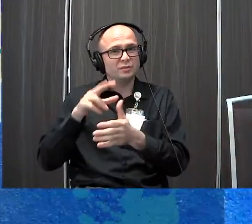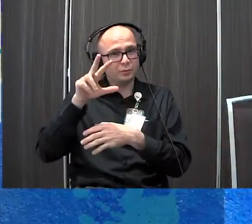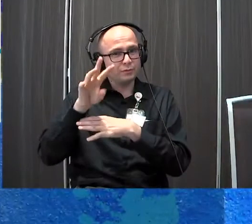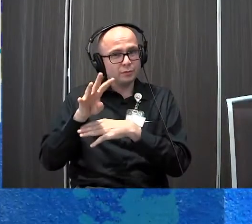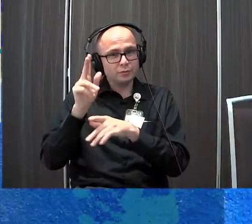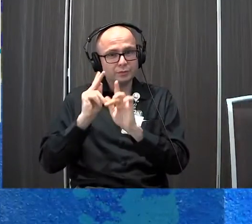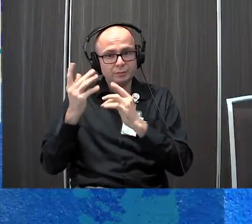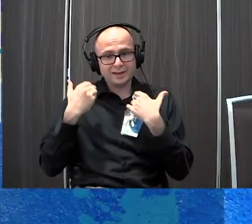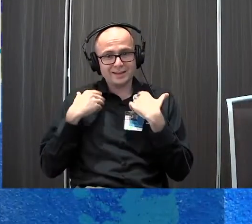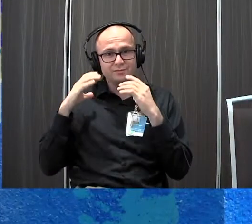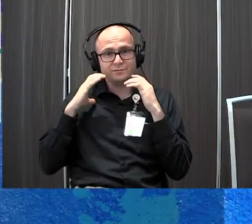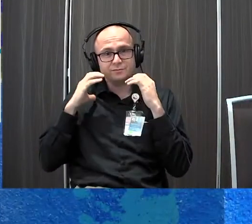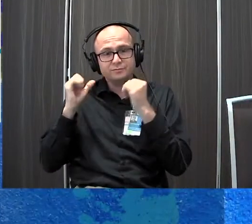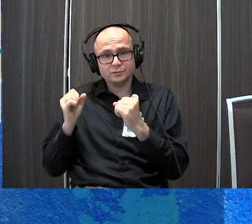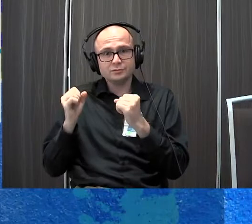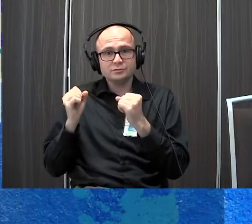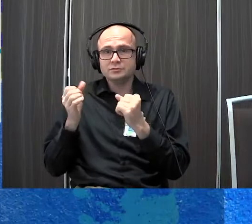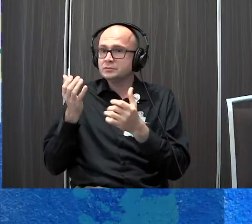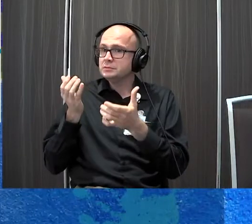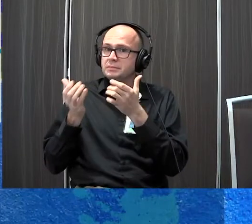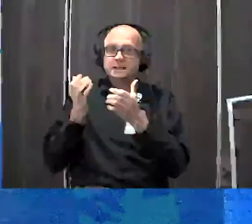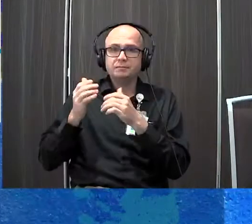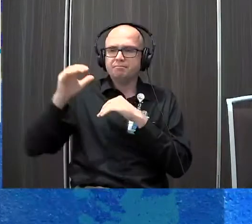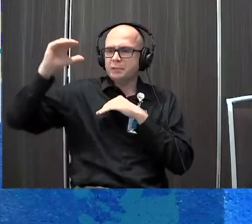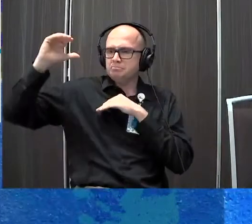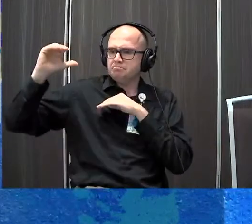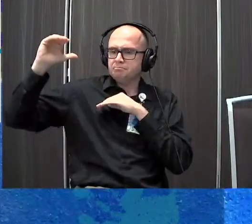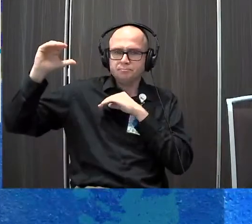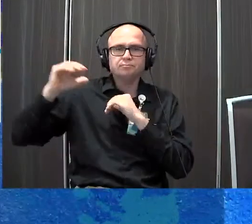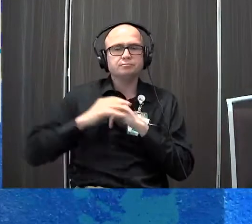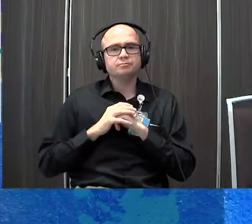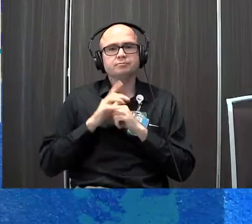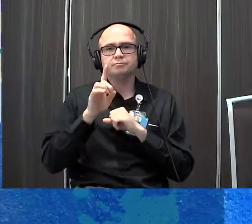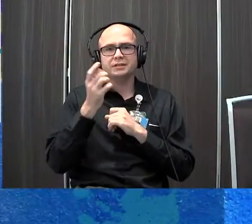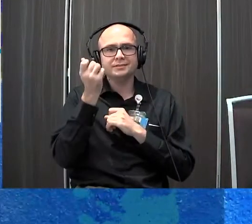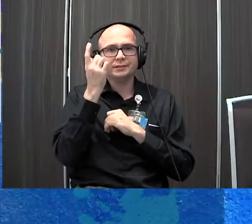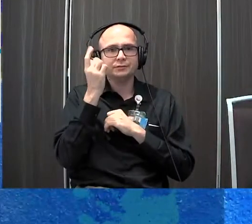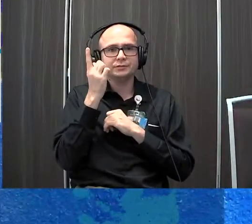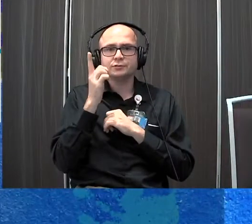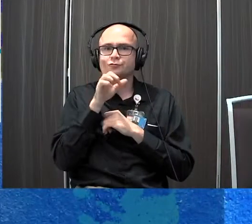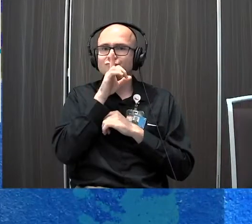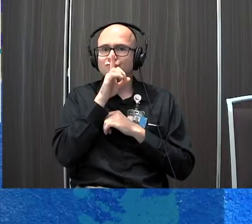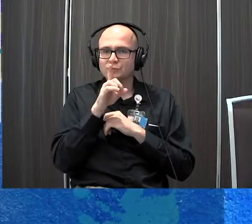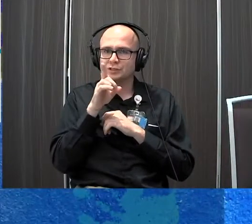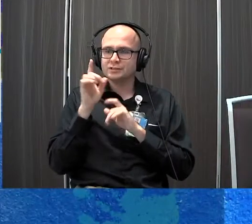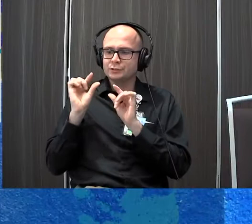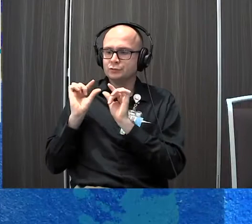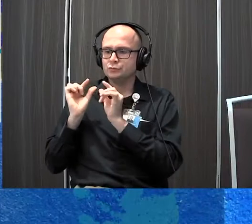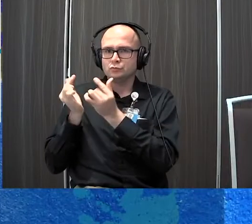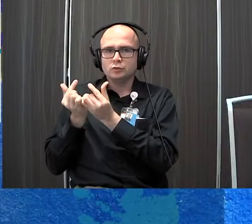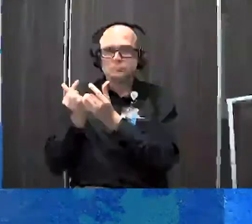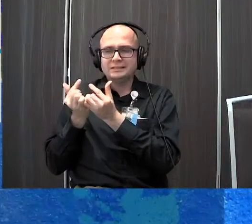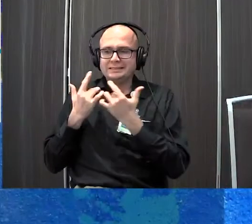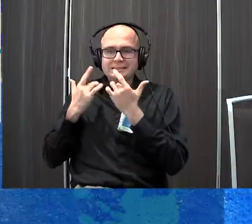of people with charge syndrome may have short stature. However, only a minority of those